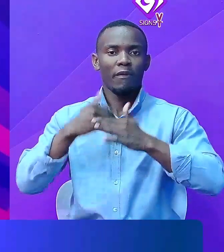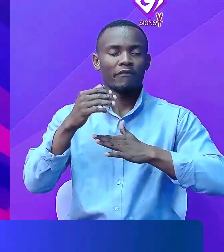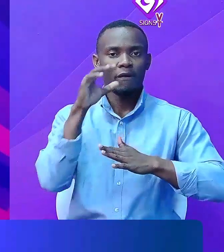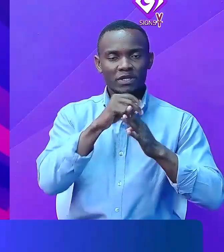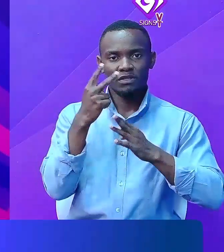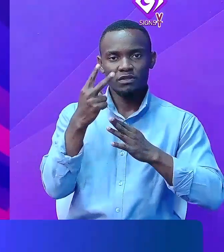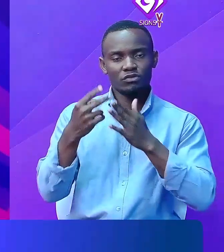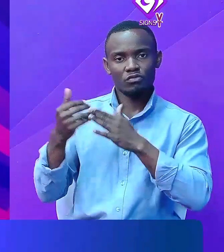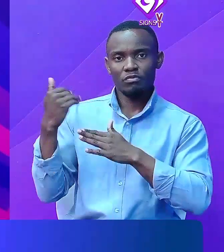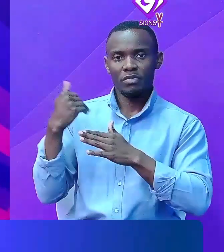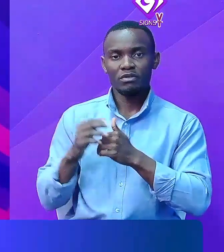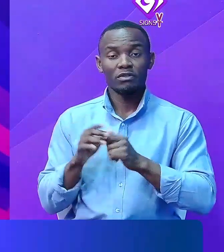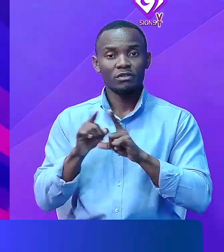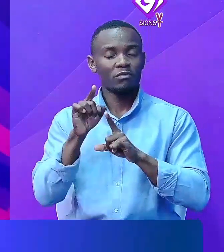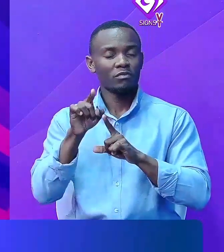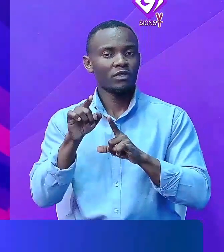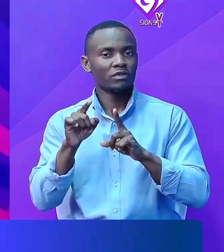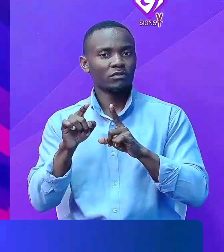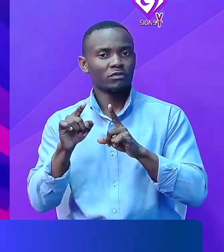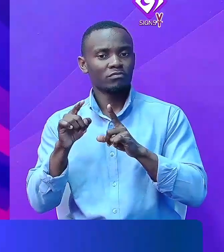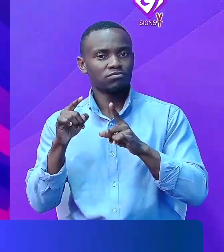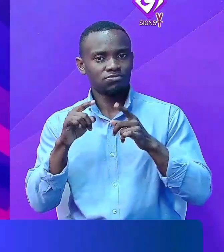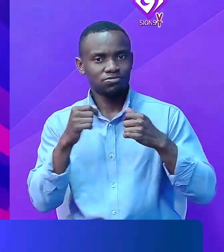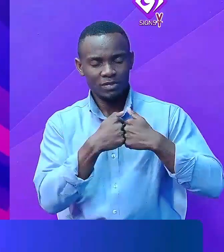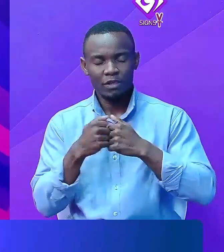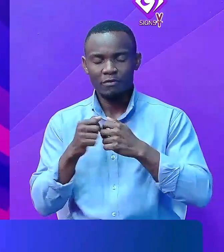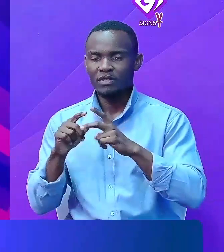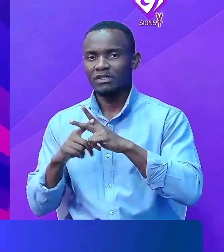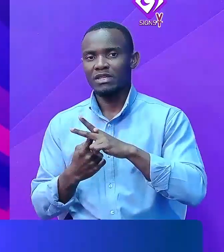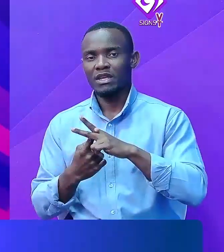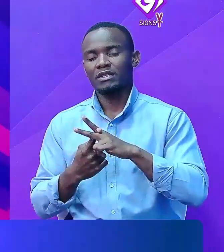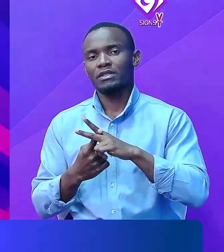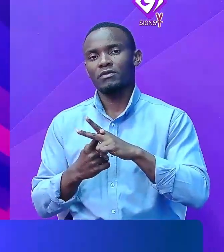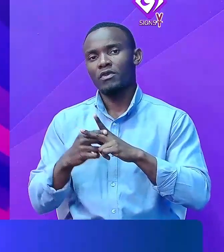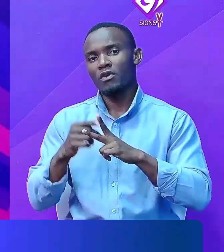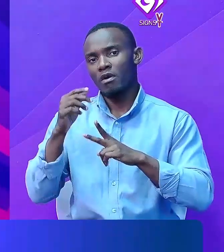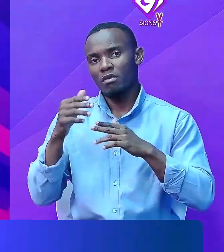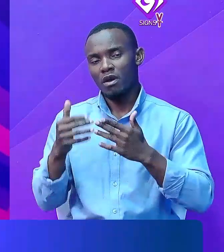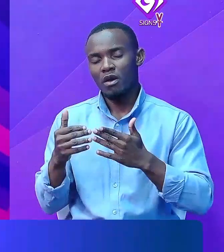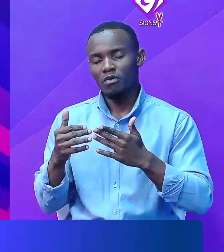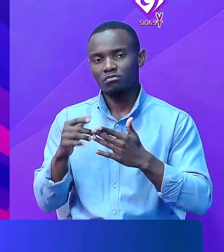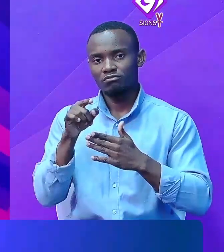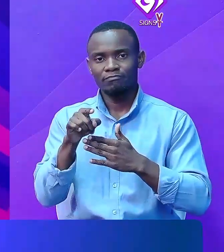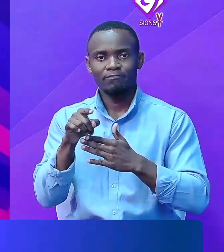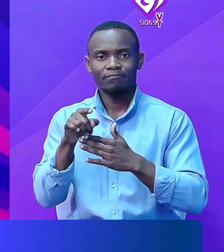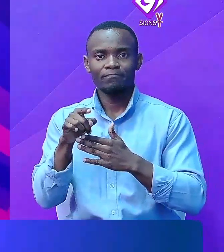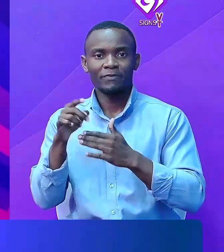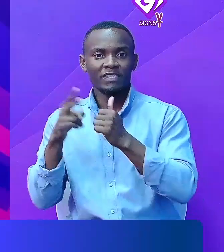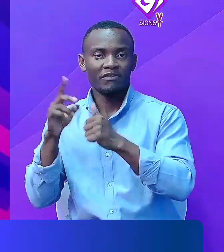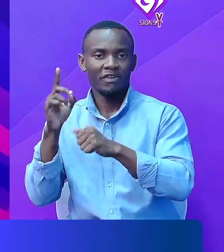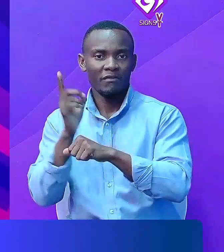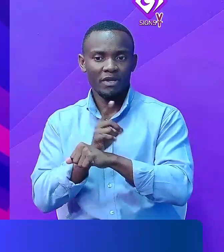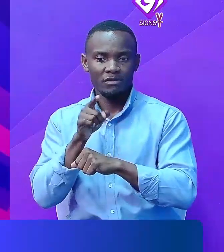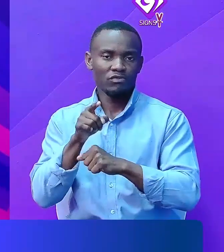immediate intensity as Ivory Coast took the lead just 7 minutes in. Manchester United winger Amad Diallo made